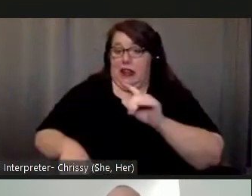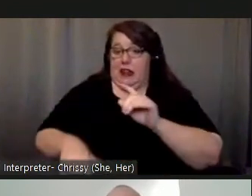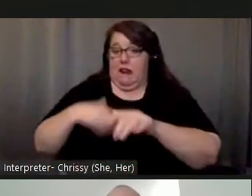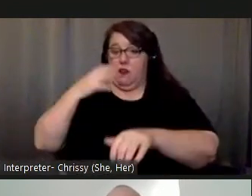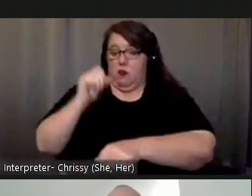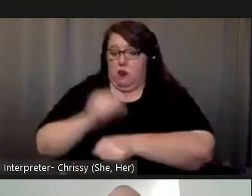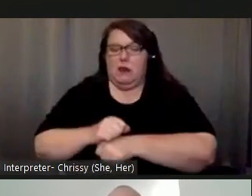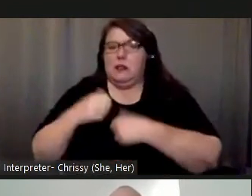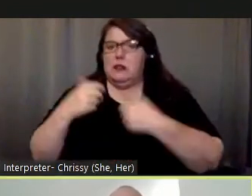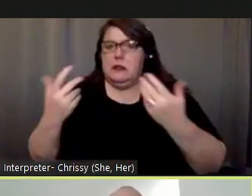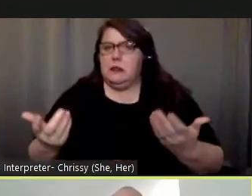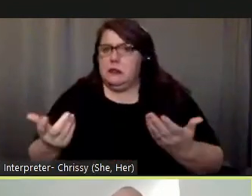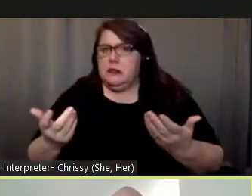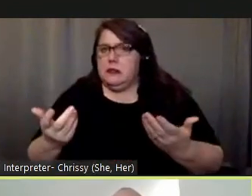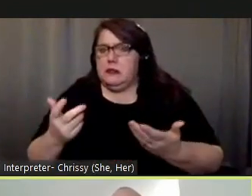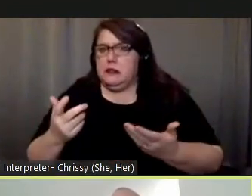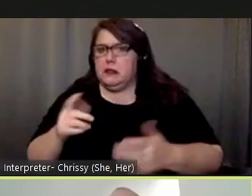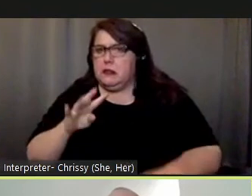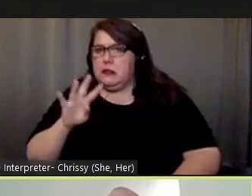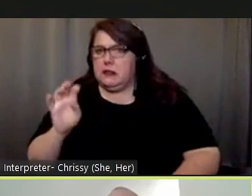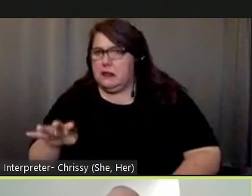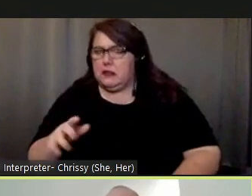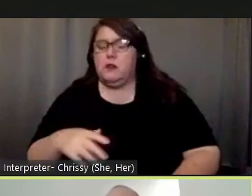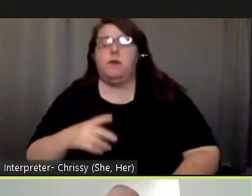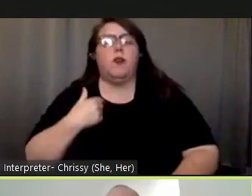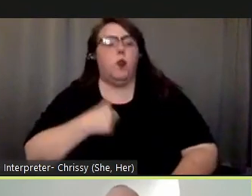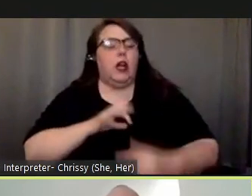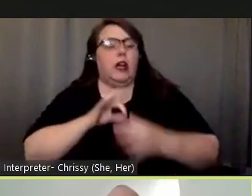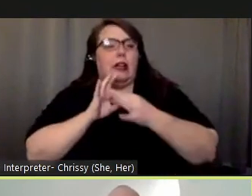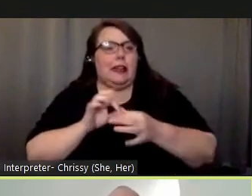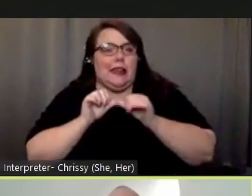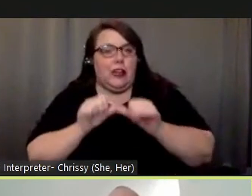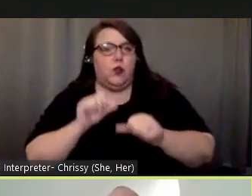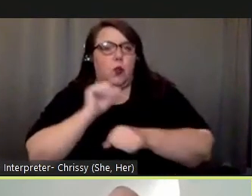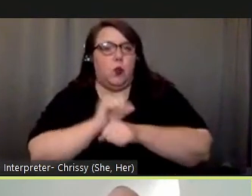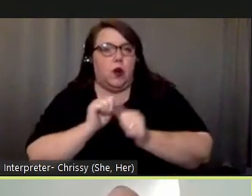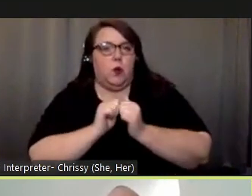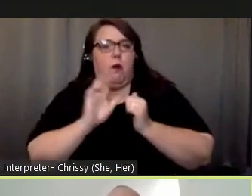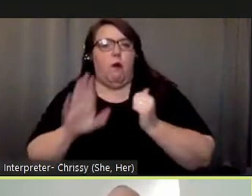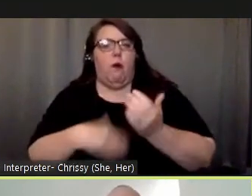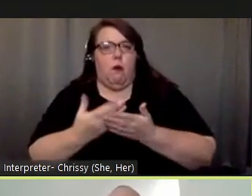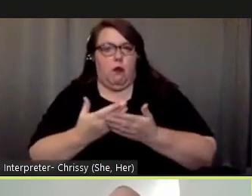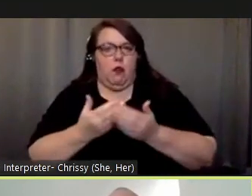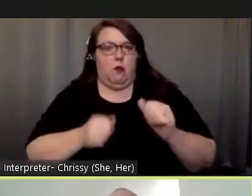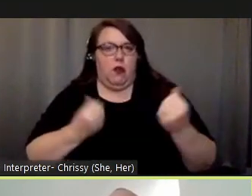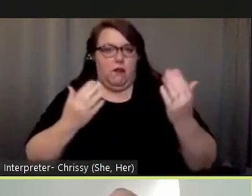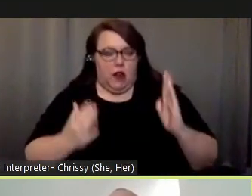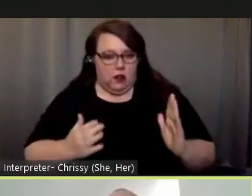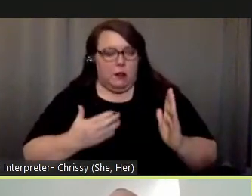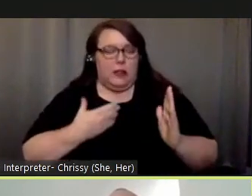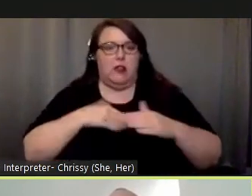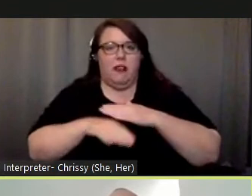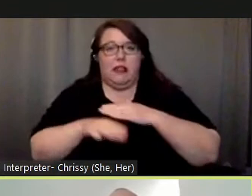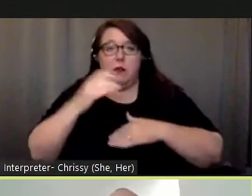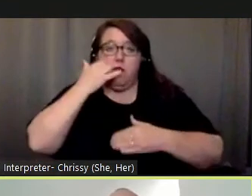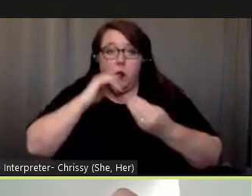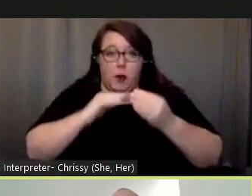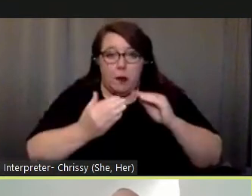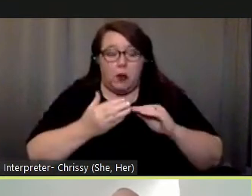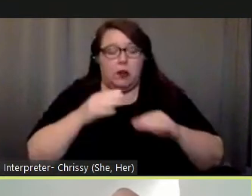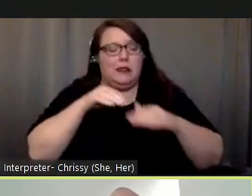cetera? Well, we're continuing to work with all of our providers to ensure that they have accessible phone numbers and accessible